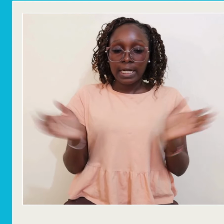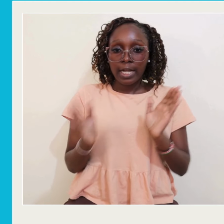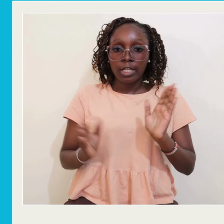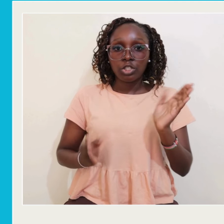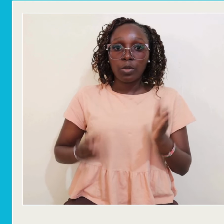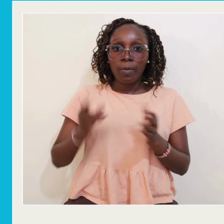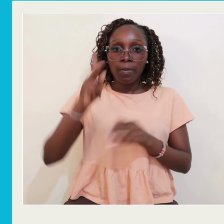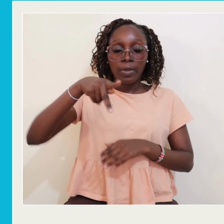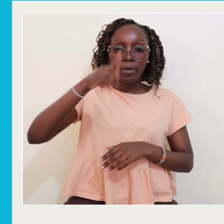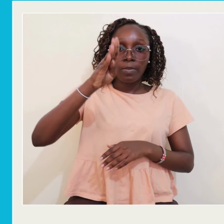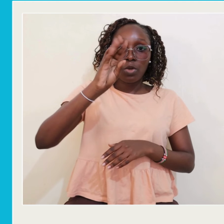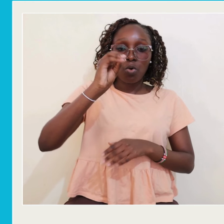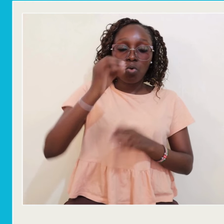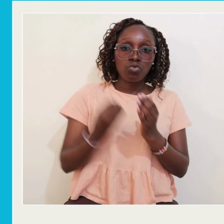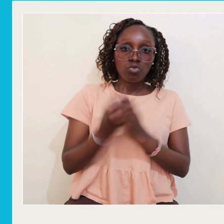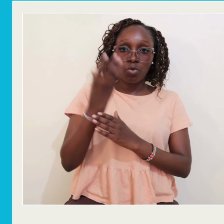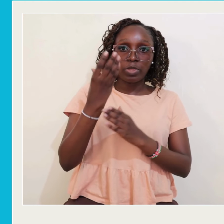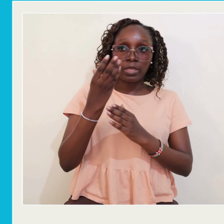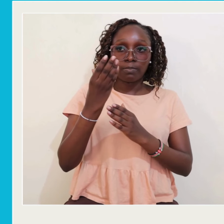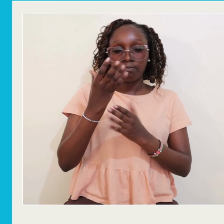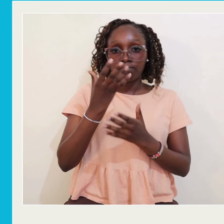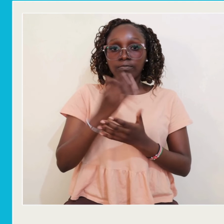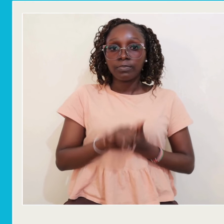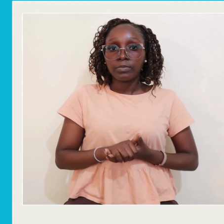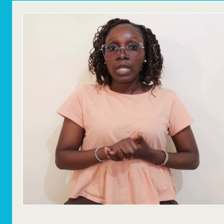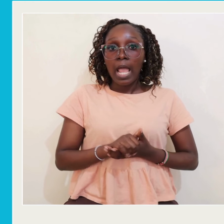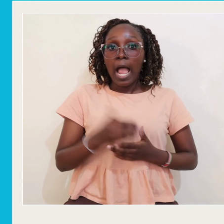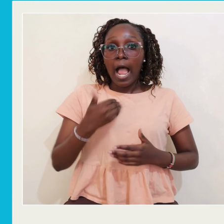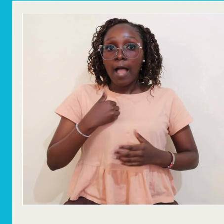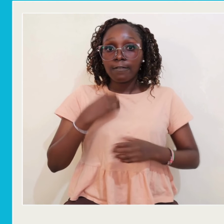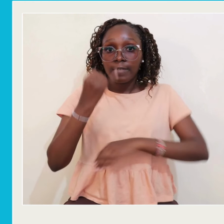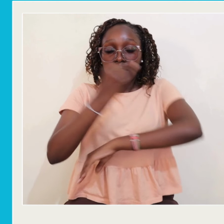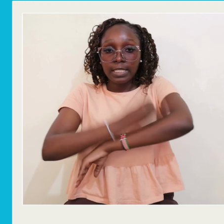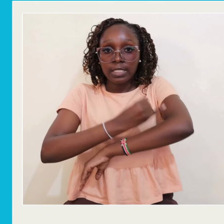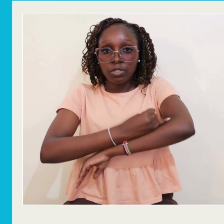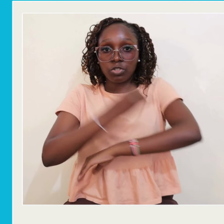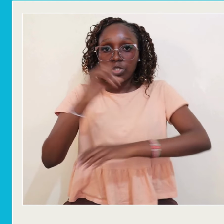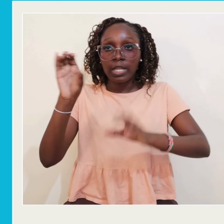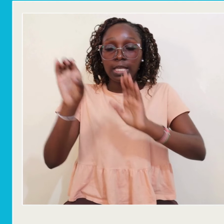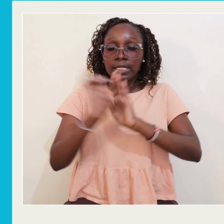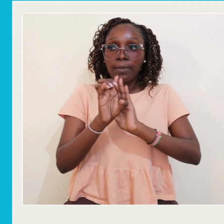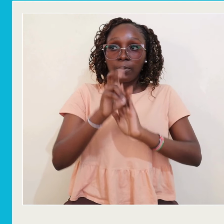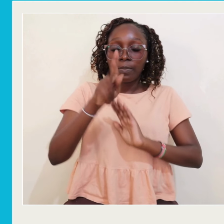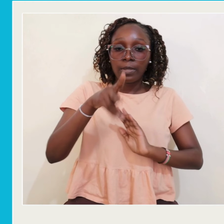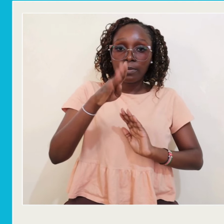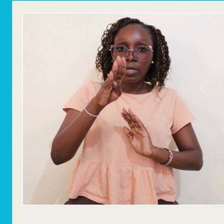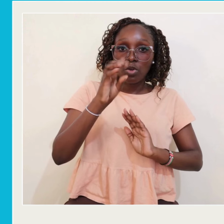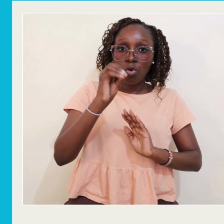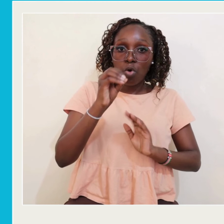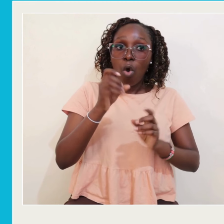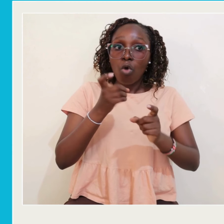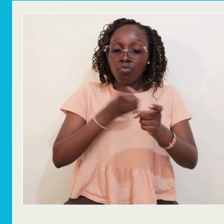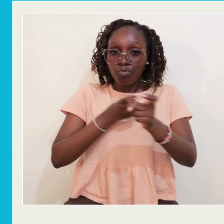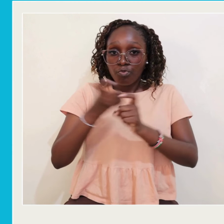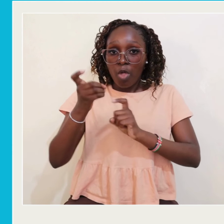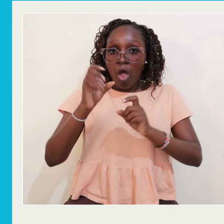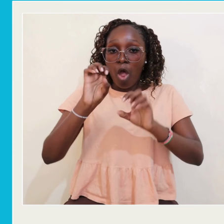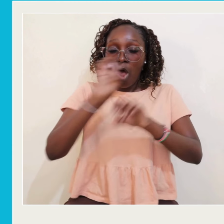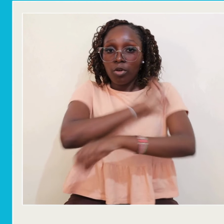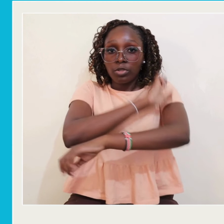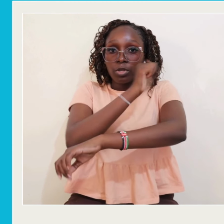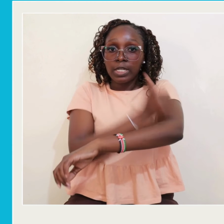PBO growth and operations. The Act establishes institutions like the PBO Regulatory